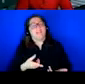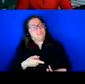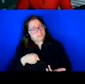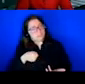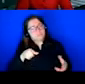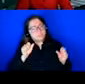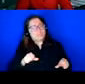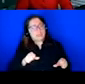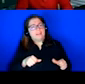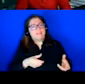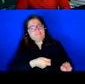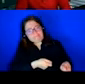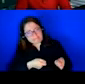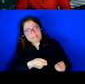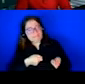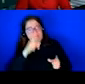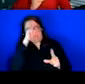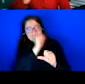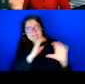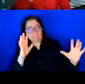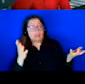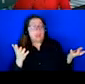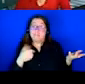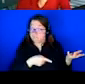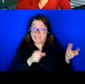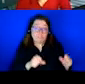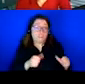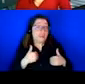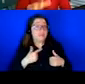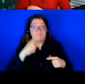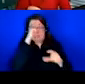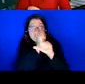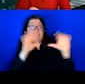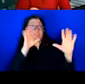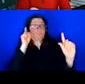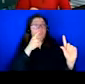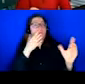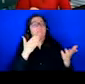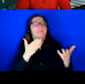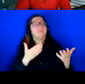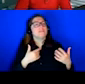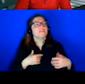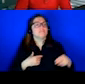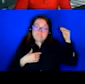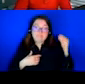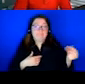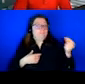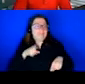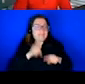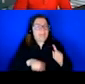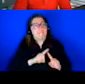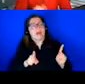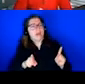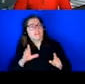that too as well. Like, who says they can't have a vision goal? Maybe it's not saying they can't realize that, but saying like, oh,